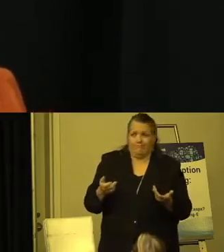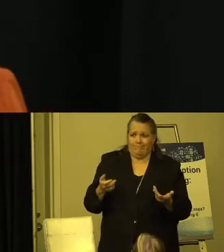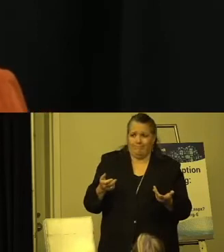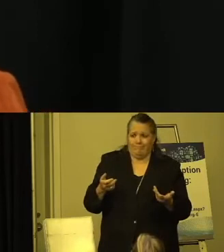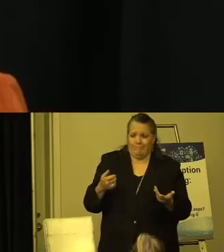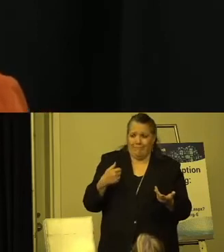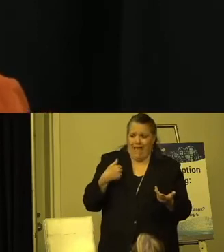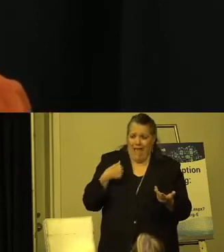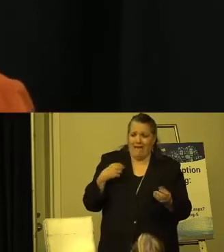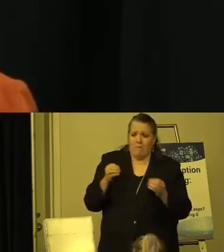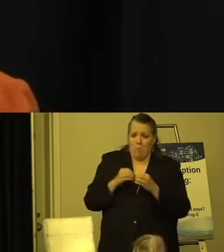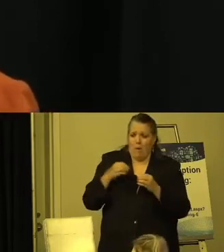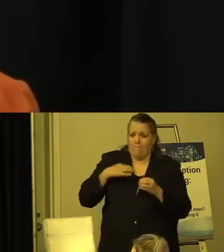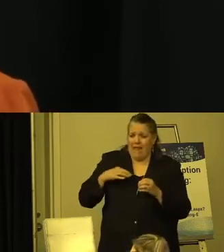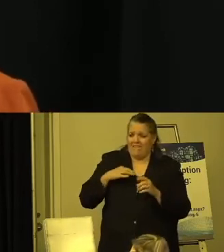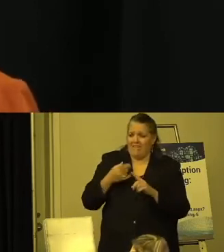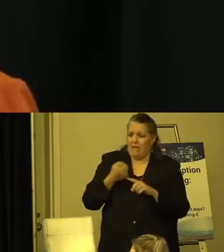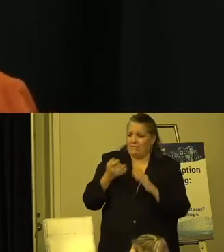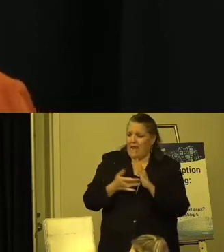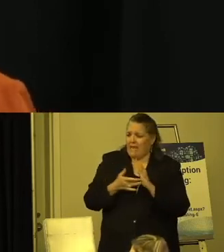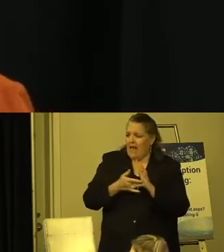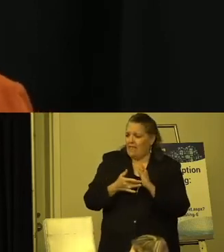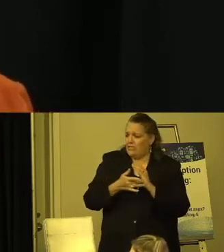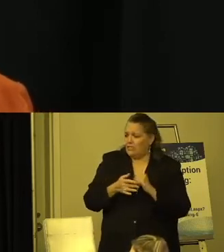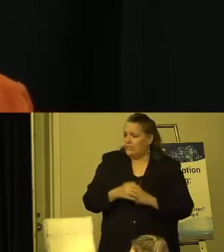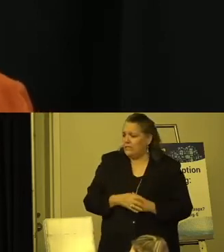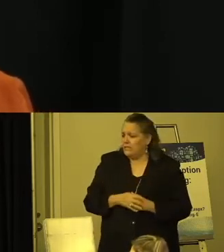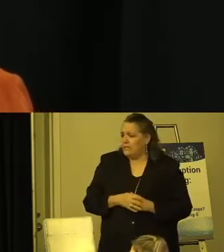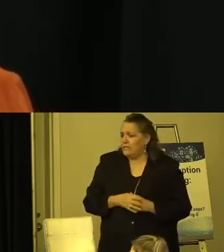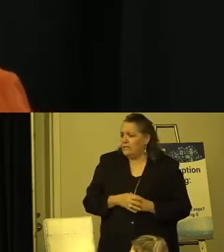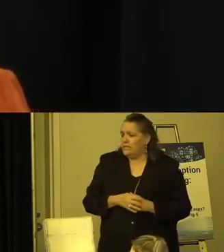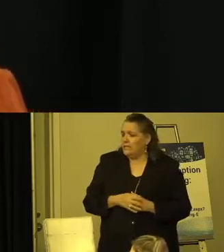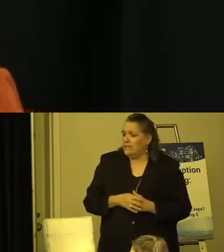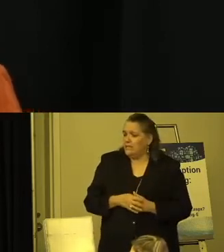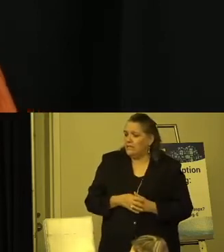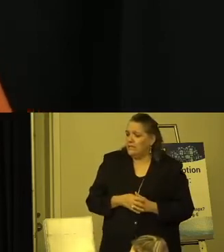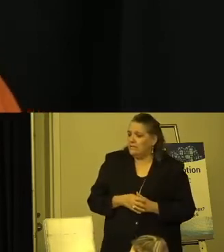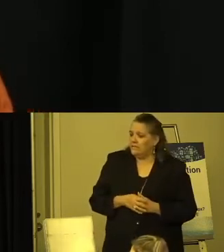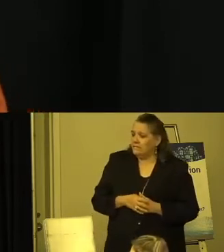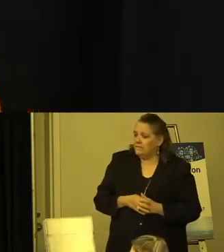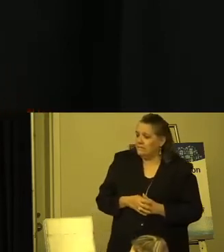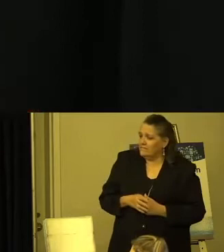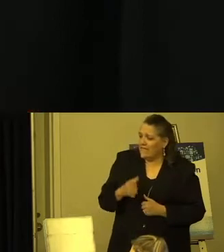technology so much more than we have access to. And there